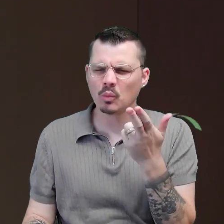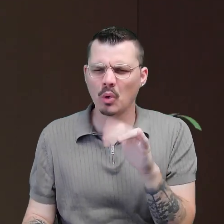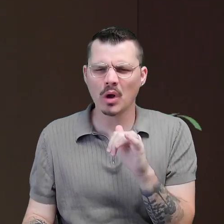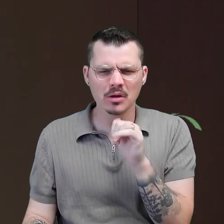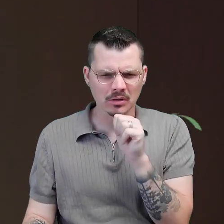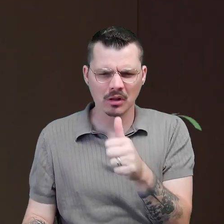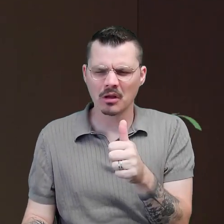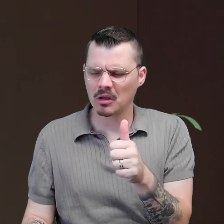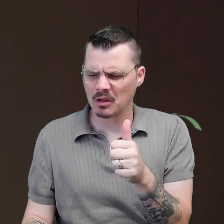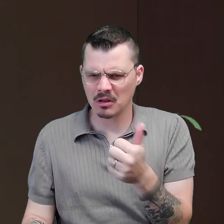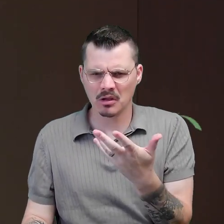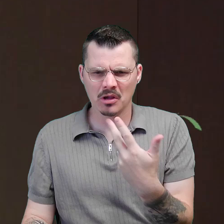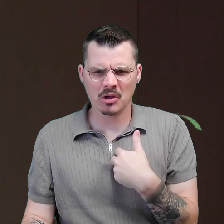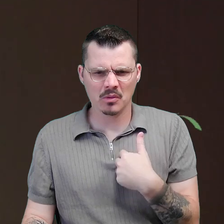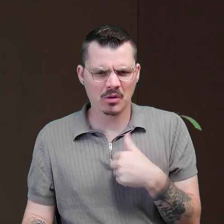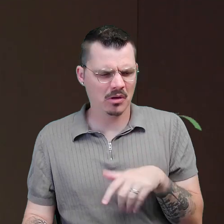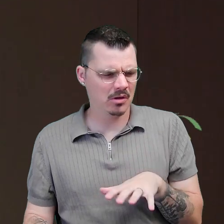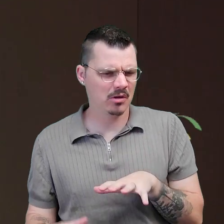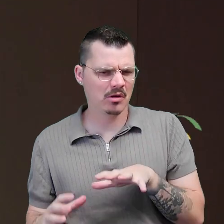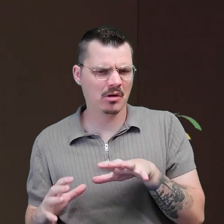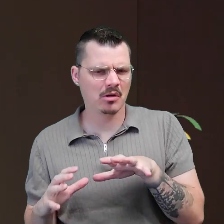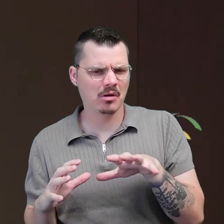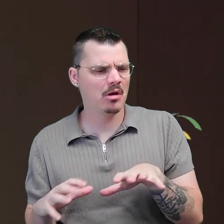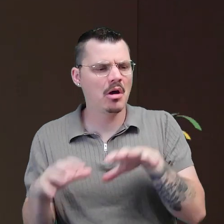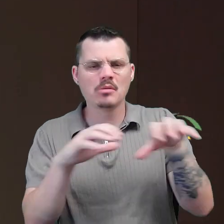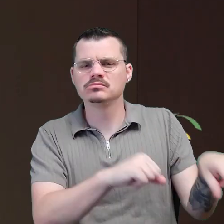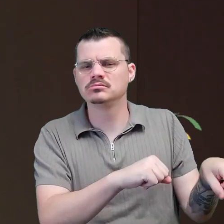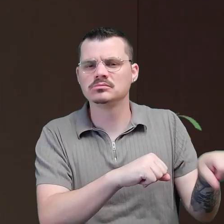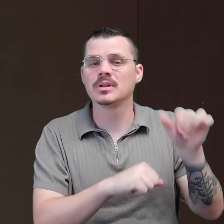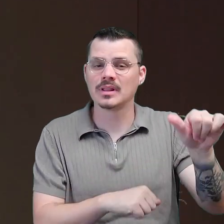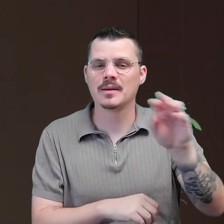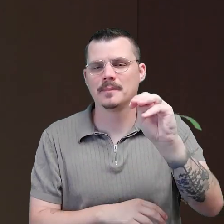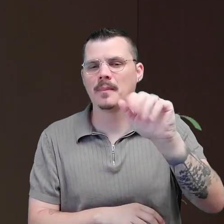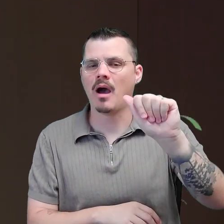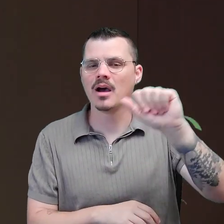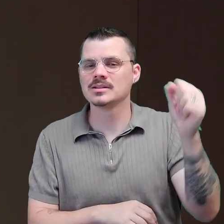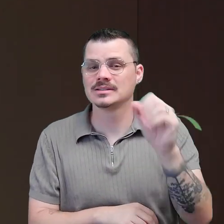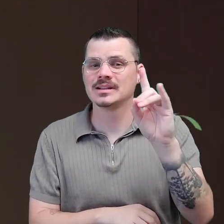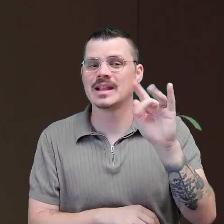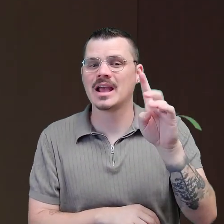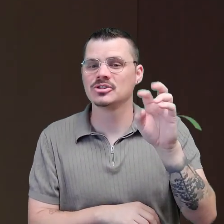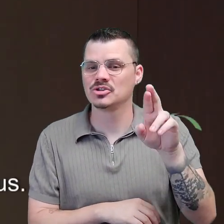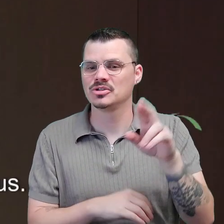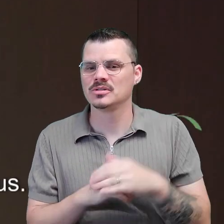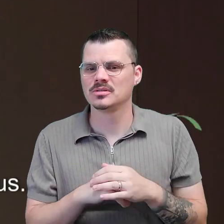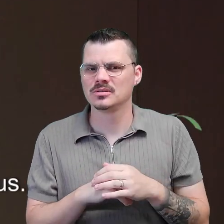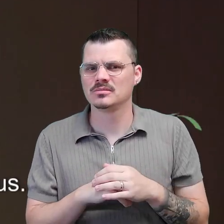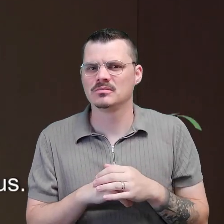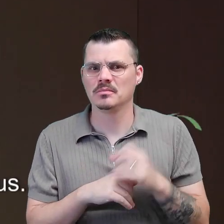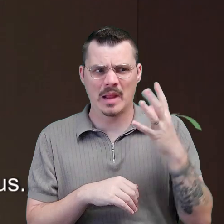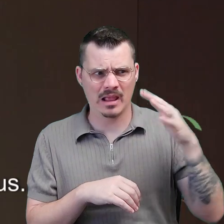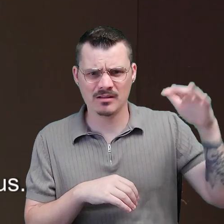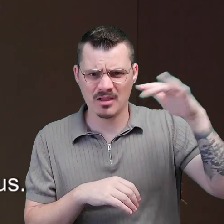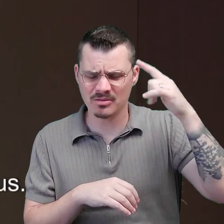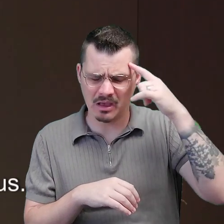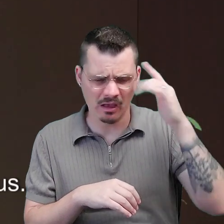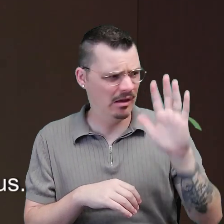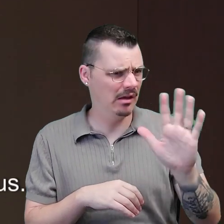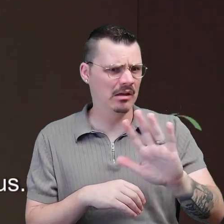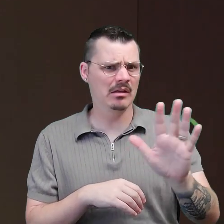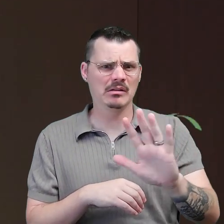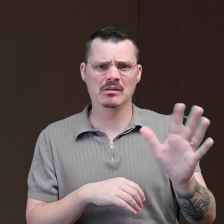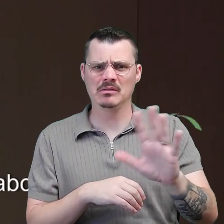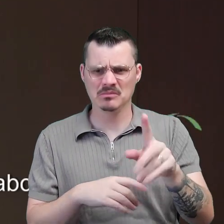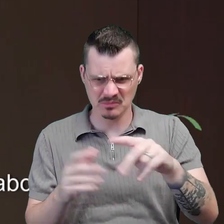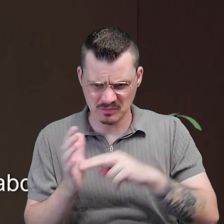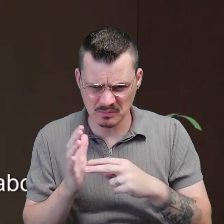we take over Ma's Diner? And everybody thought that was